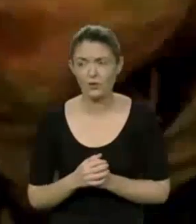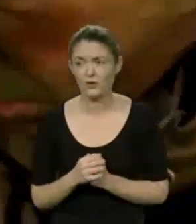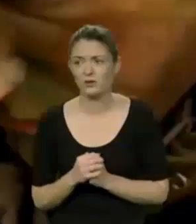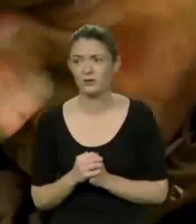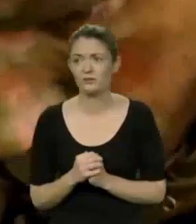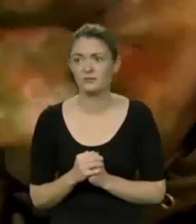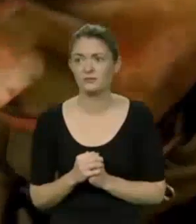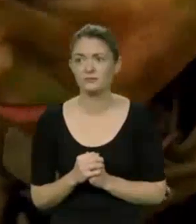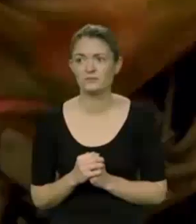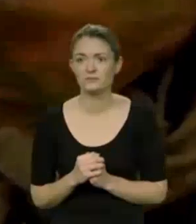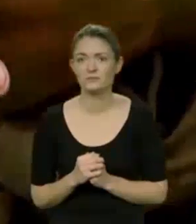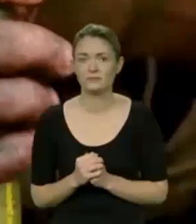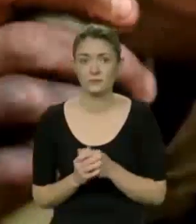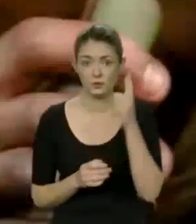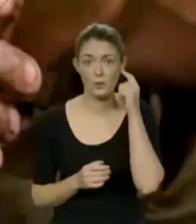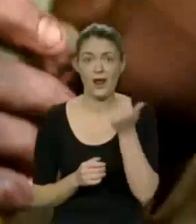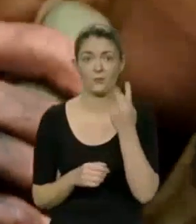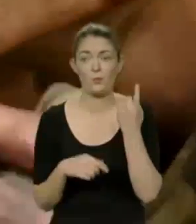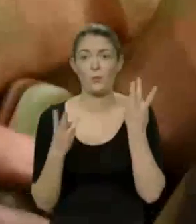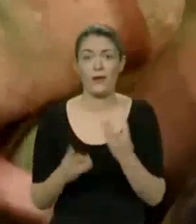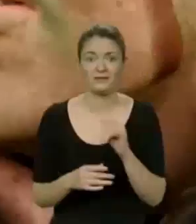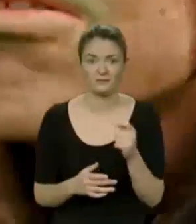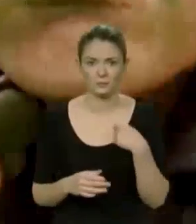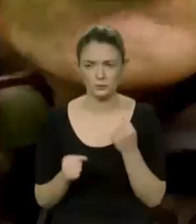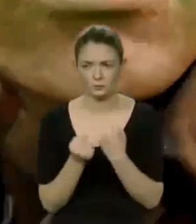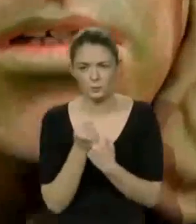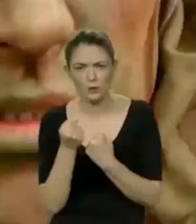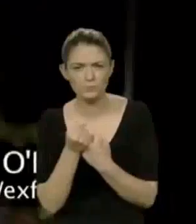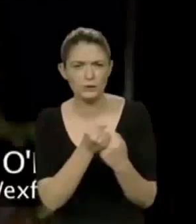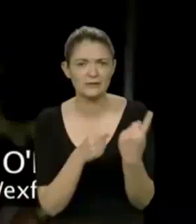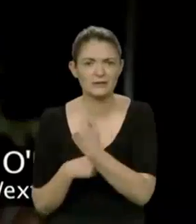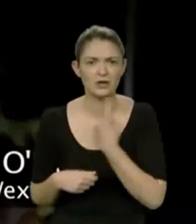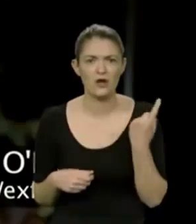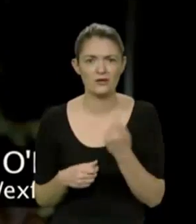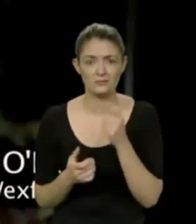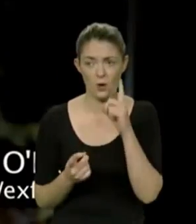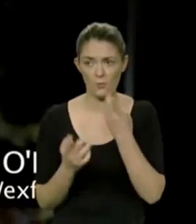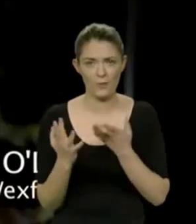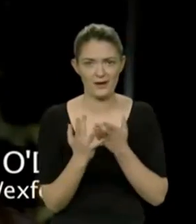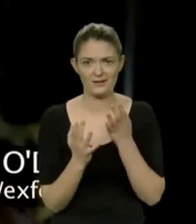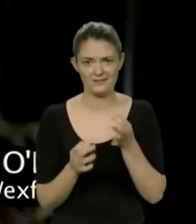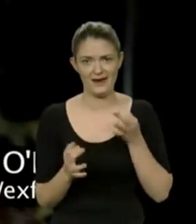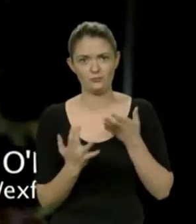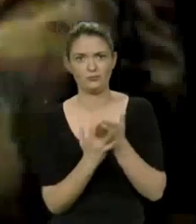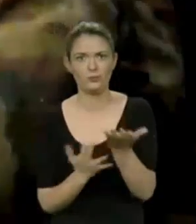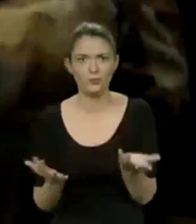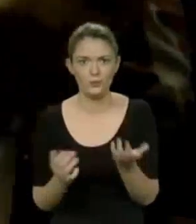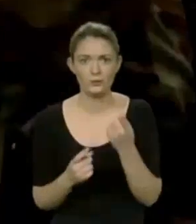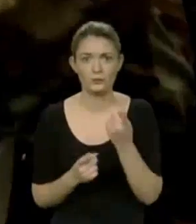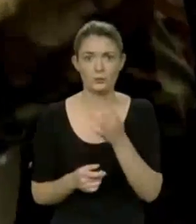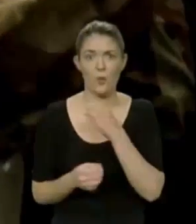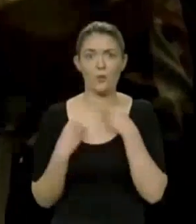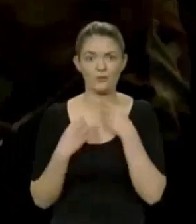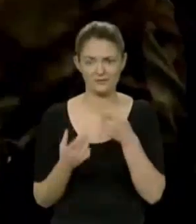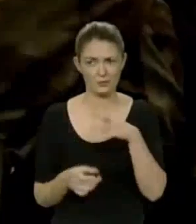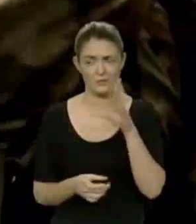You know, anyone that's here wants it. We're all supporting each other. It's the only way to get through it. Like, if you were to do it on your own, you wouldn't have a hope.